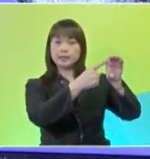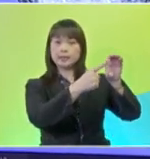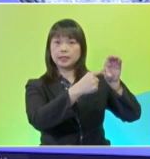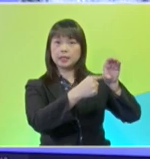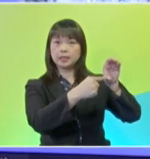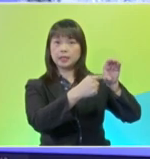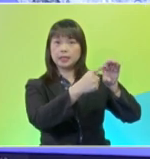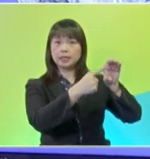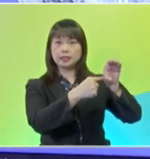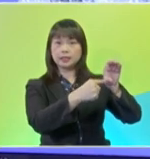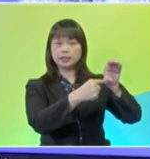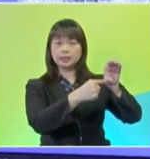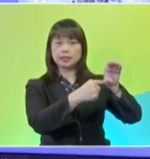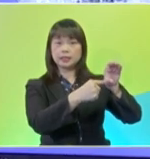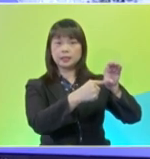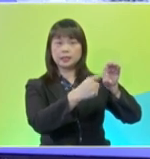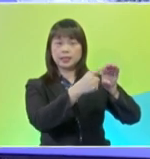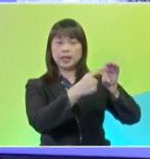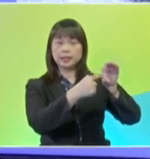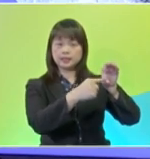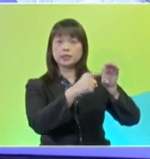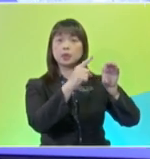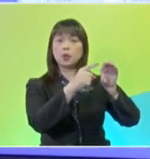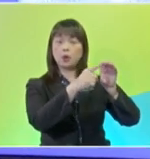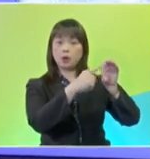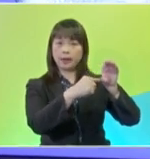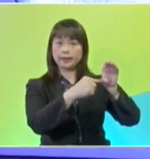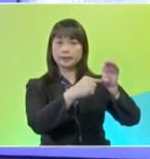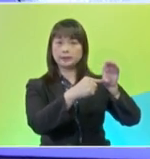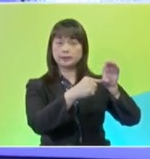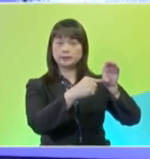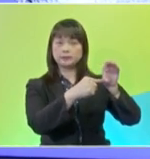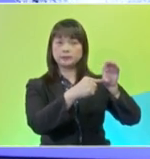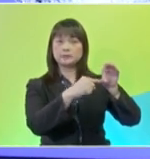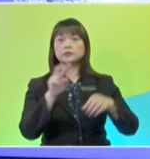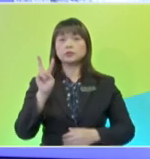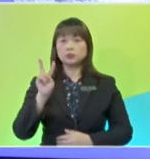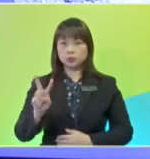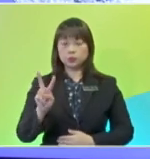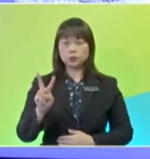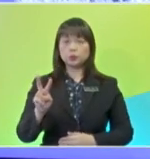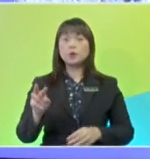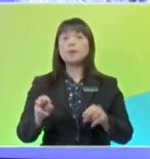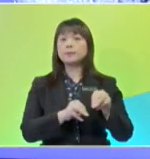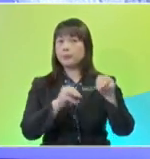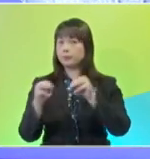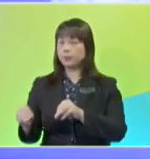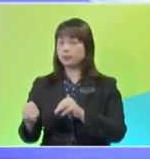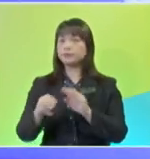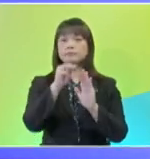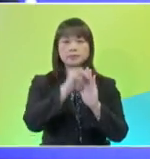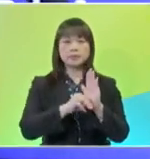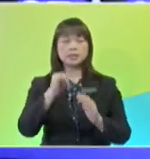the revolution is anti-clockwise. Mm-hmm. So when these two movements are actually combined together, mm-hmm. What will happen